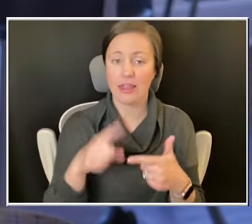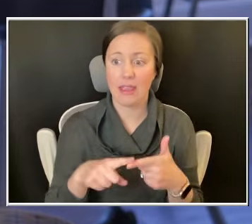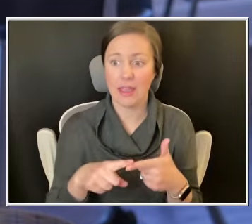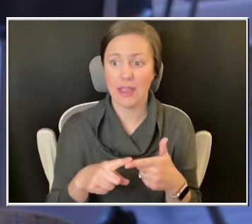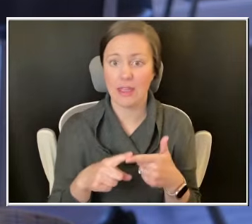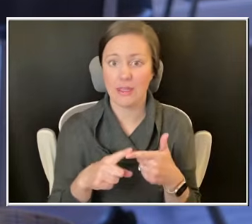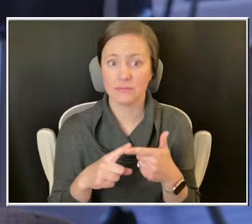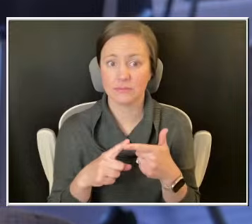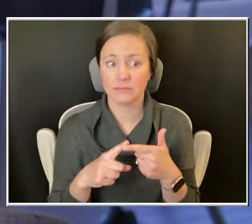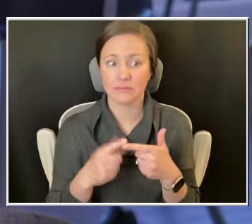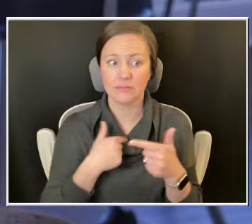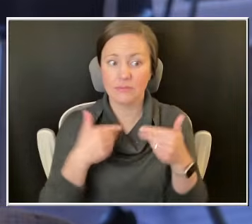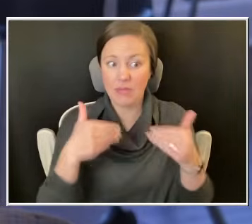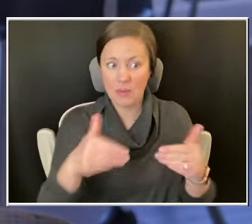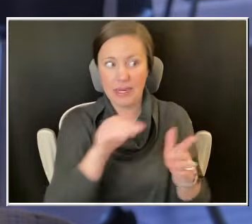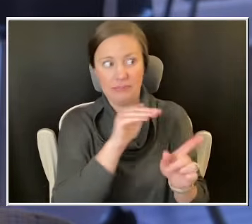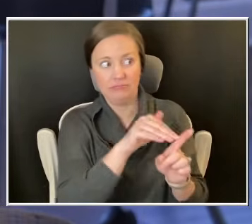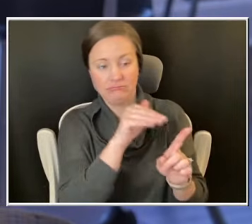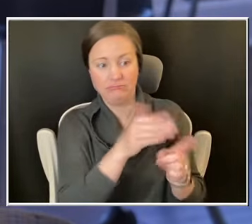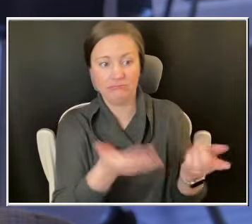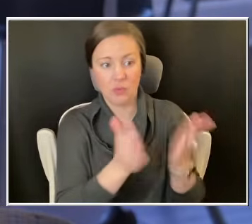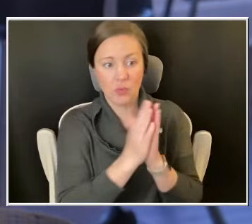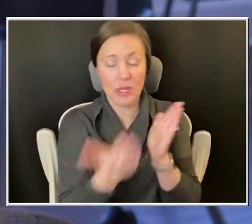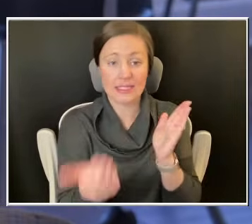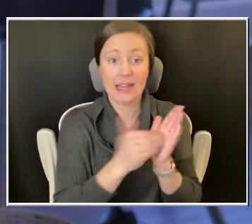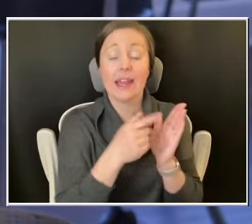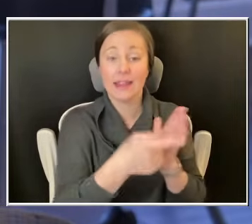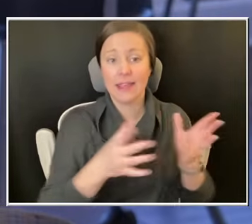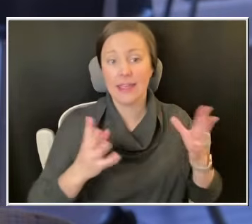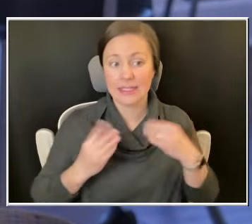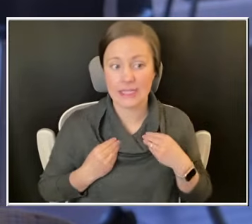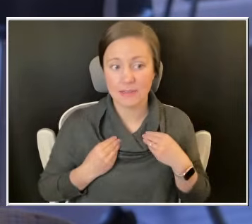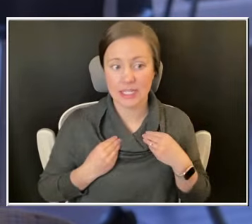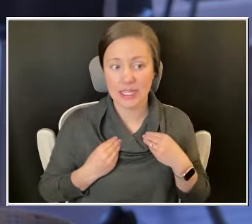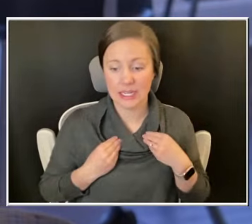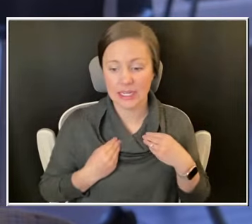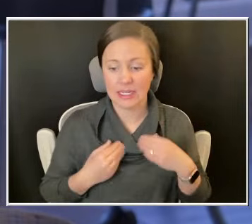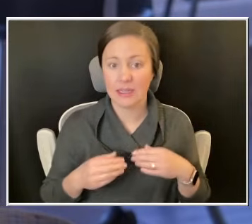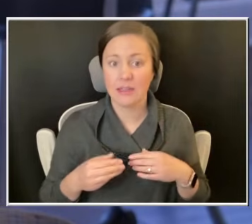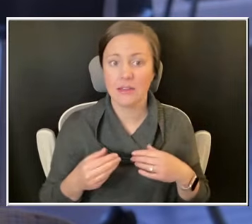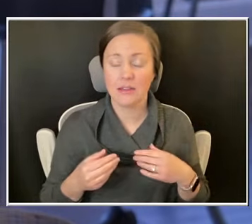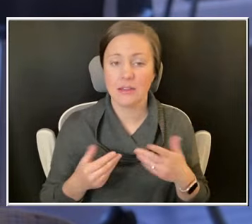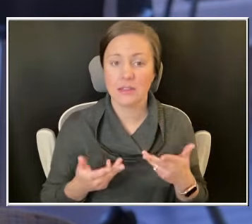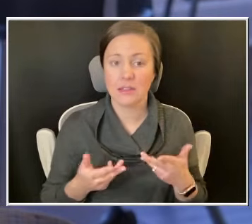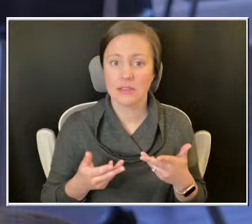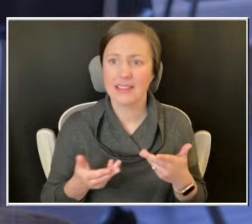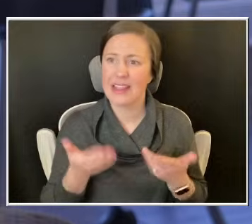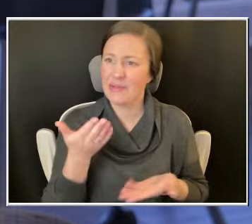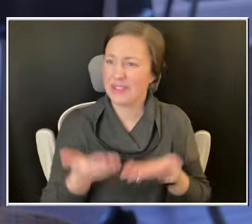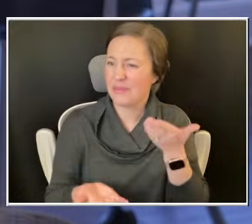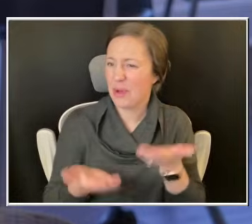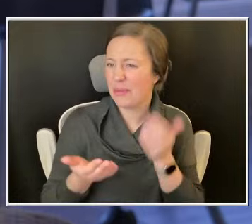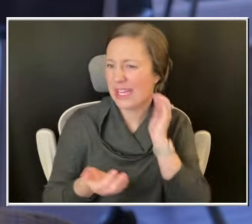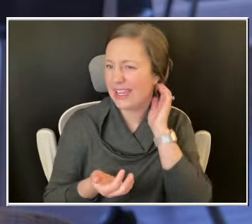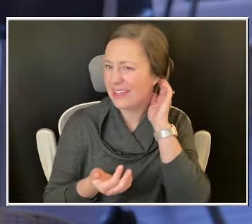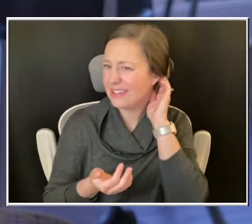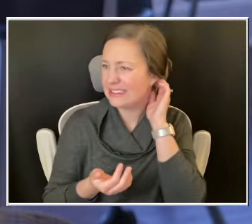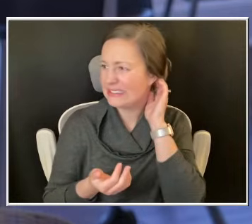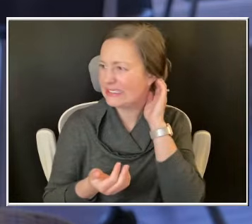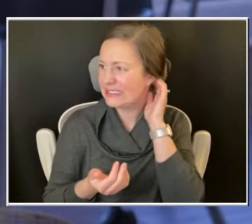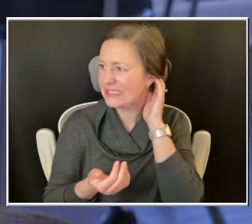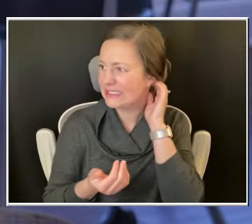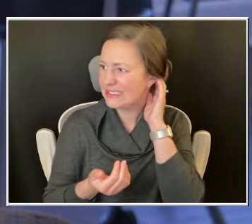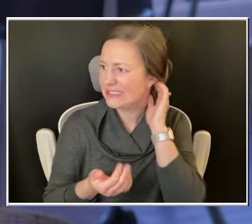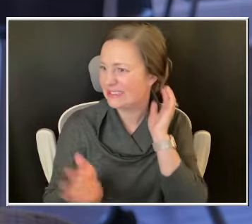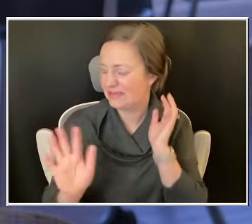my request in again, and they accepted that. So that was, I would say, oh my